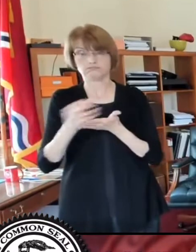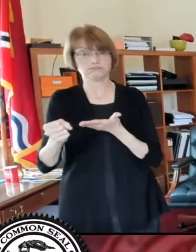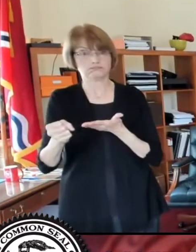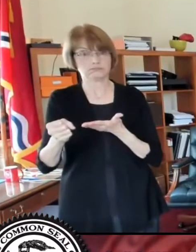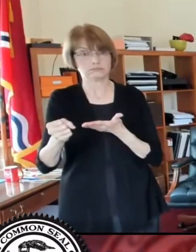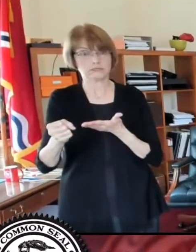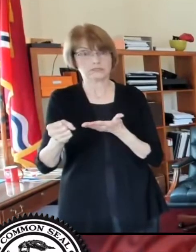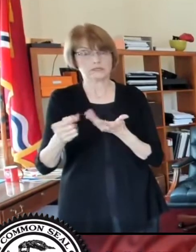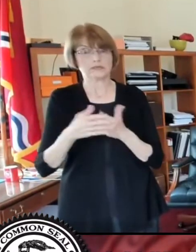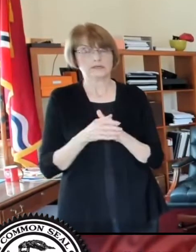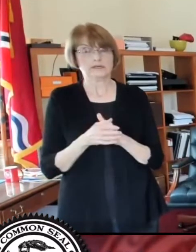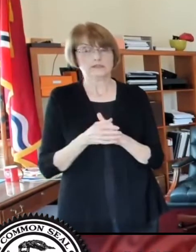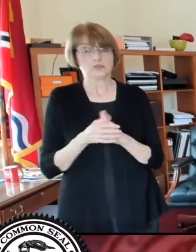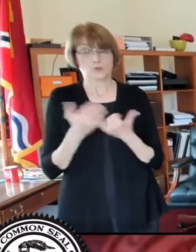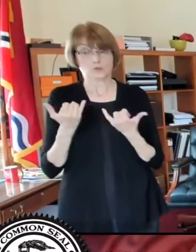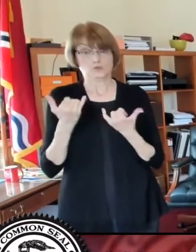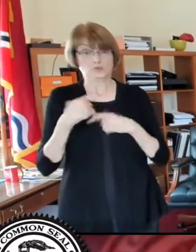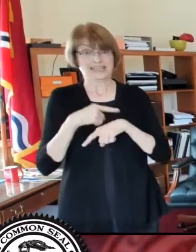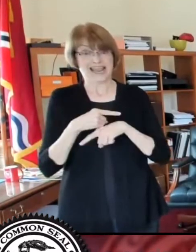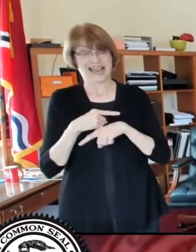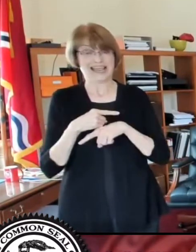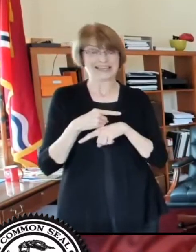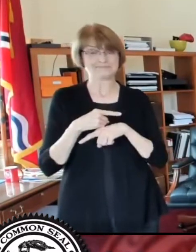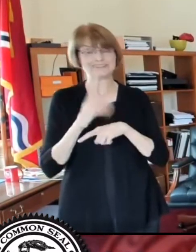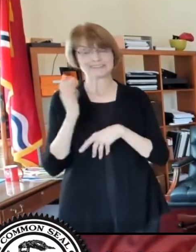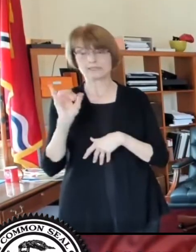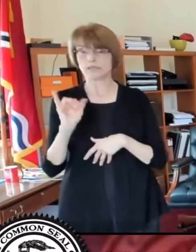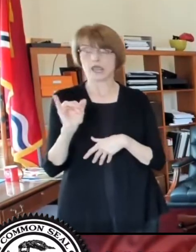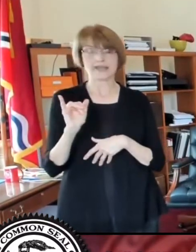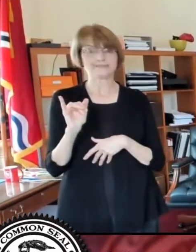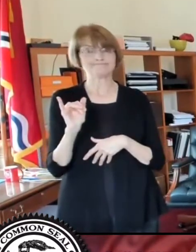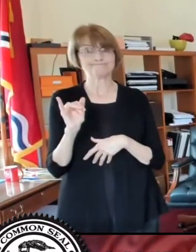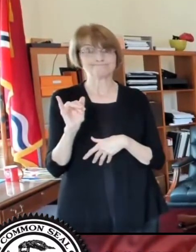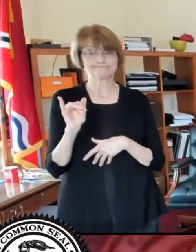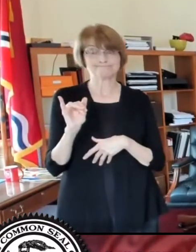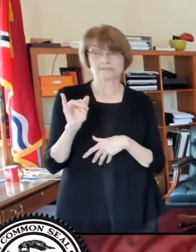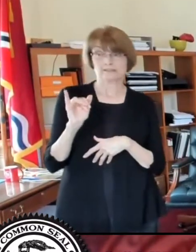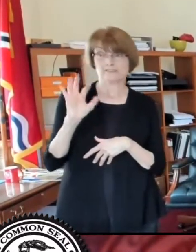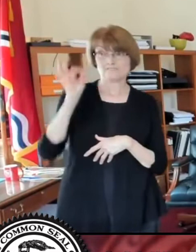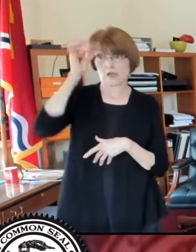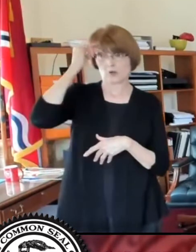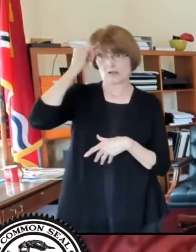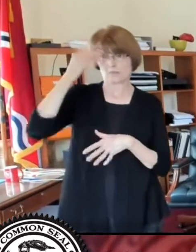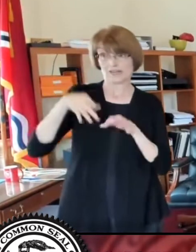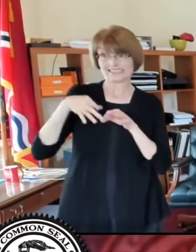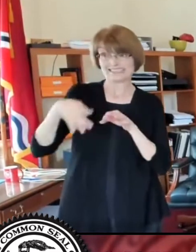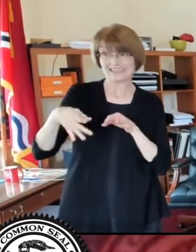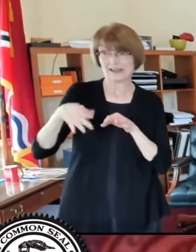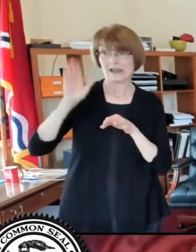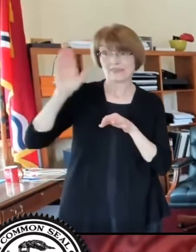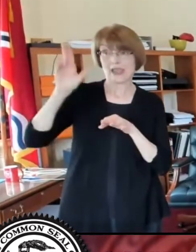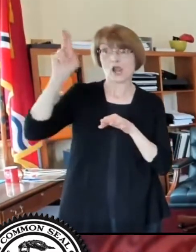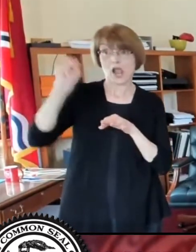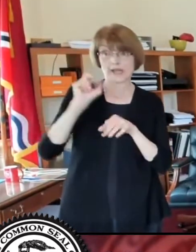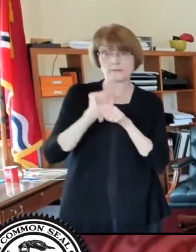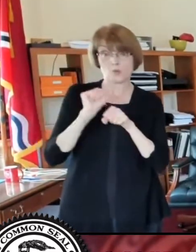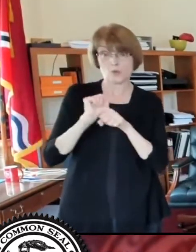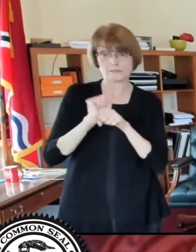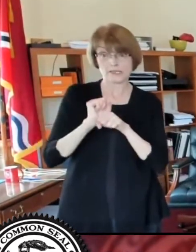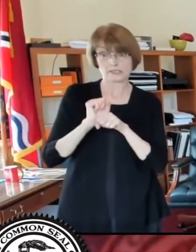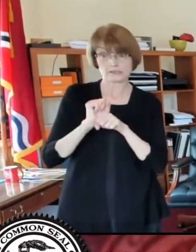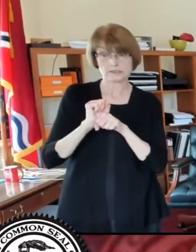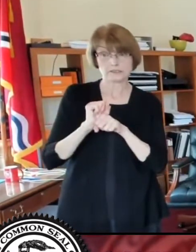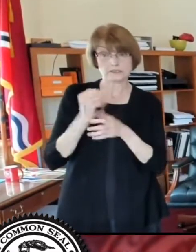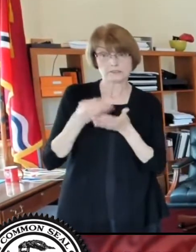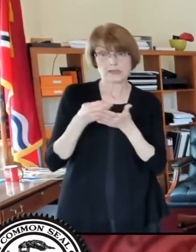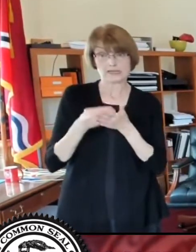on what I've seen today, there is not anything on the horizon for extending that unemployment, federal unemployment, which